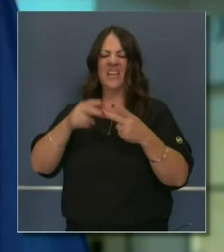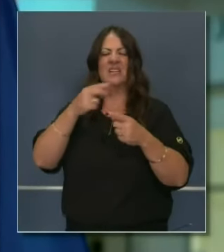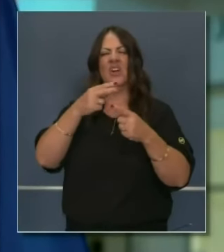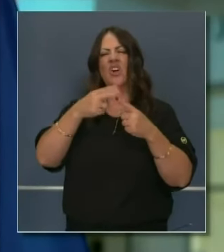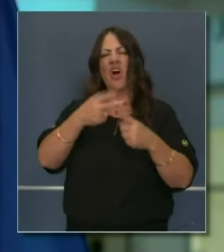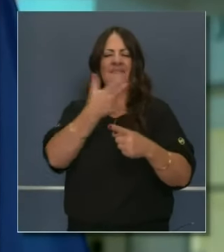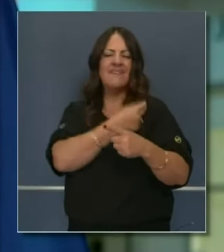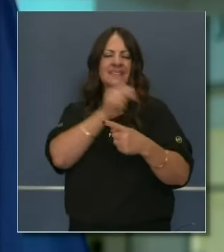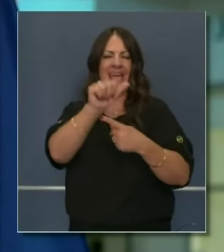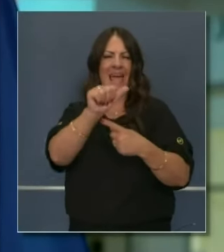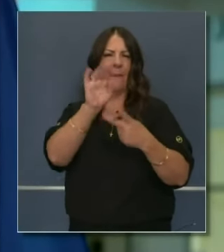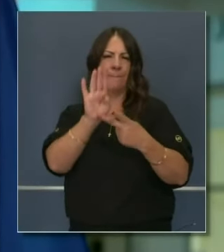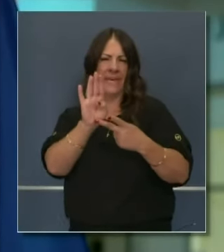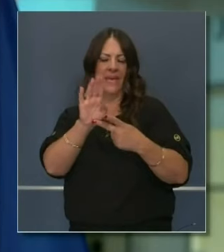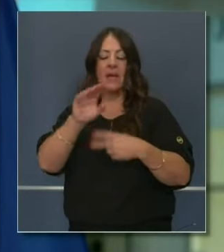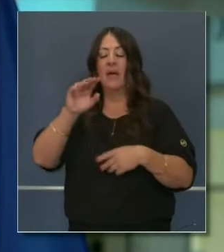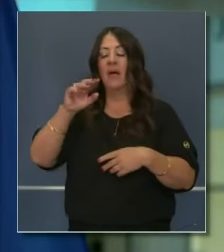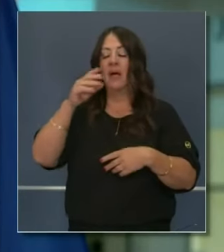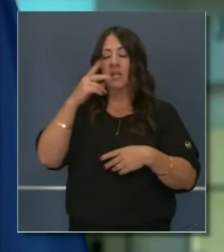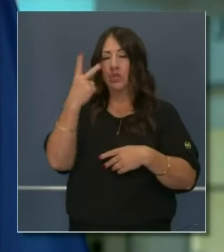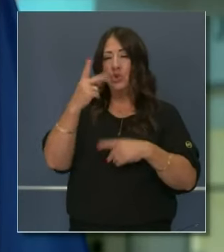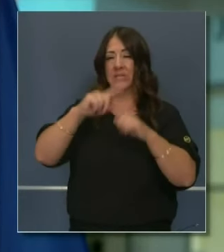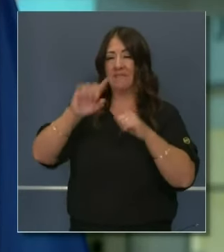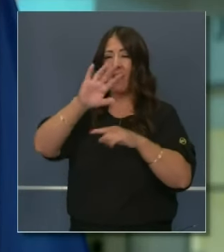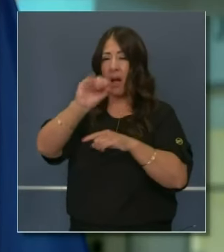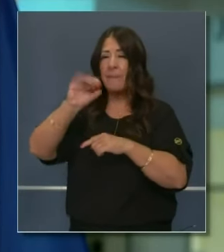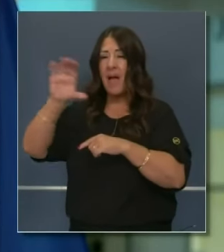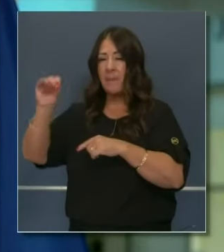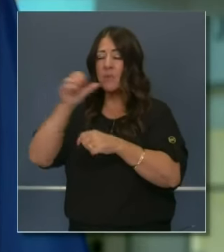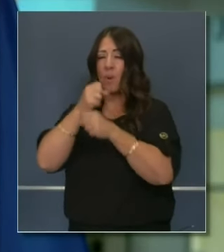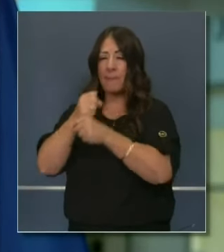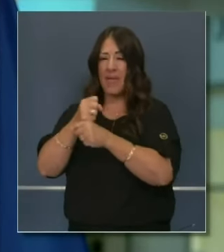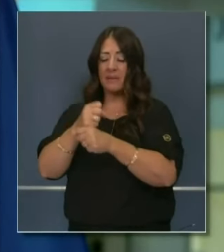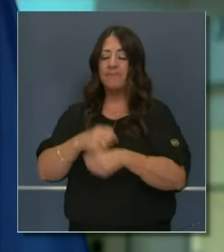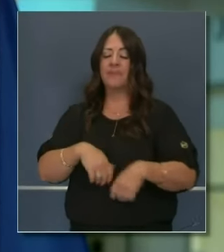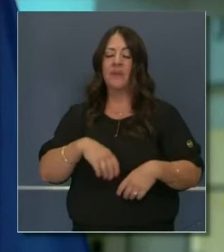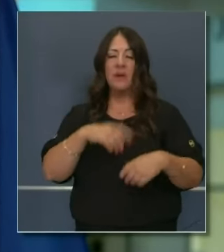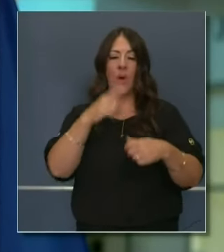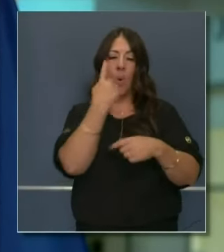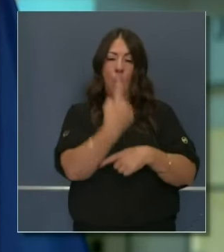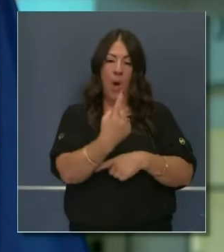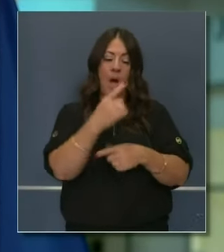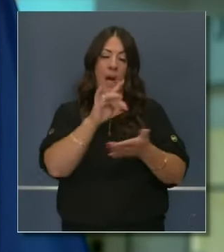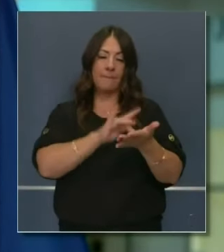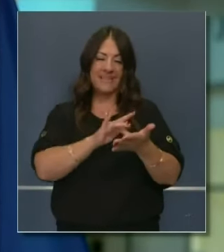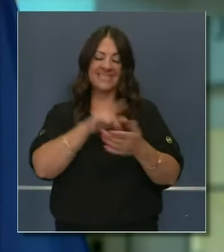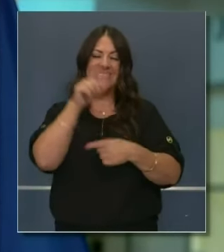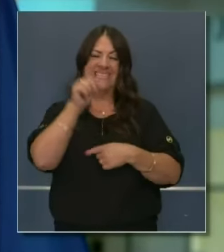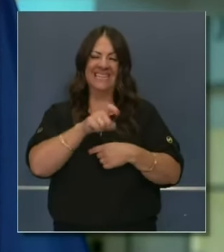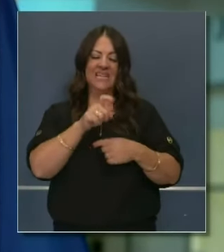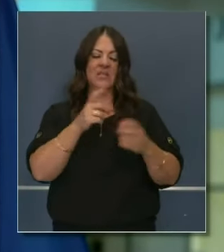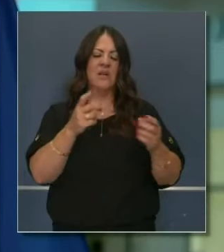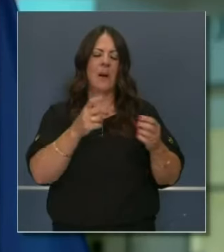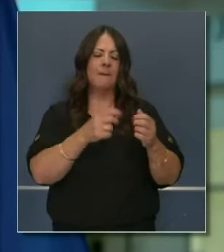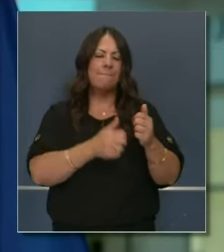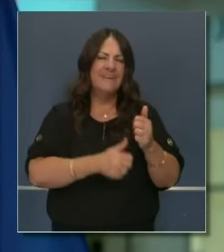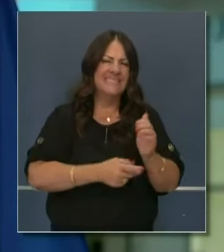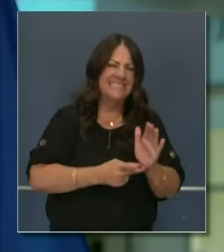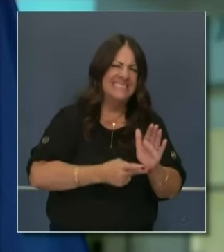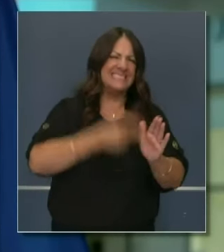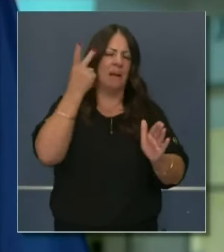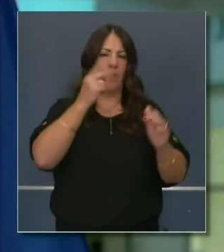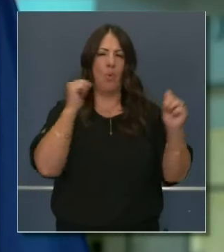B, Pfizer, Moderna. One requiring ultra-cold storage, one requiring just cold storage. Both